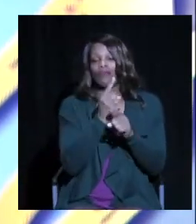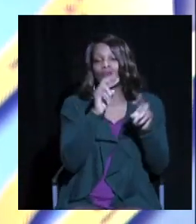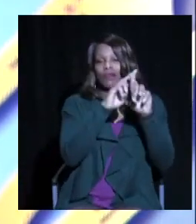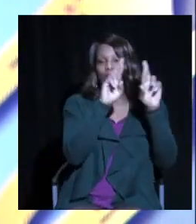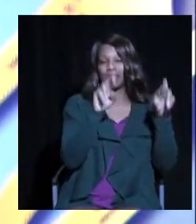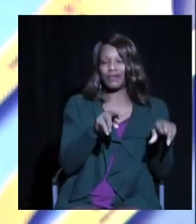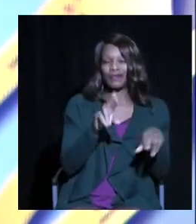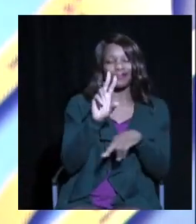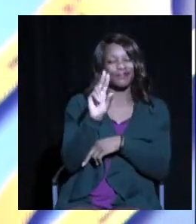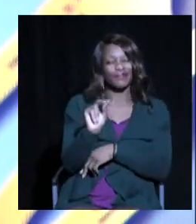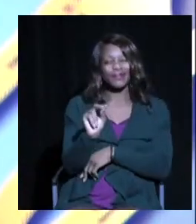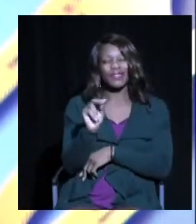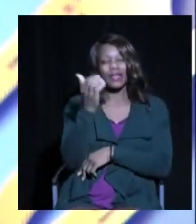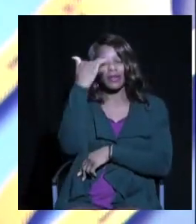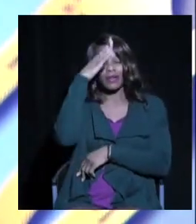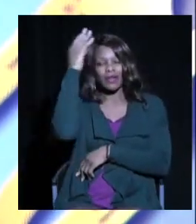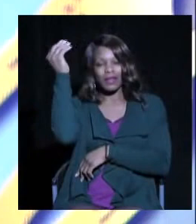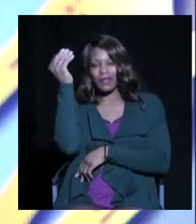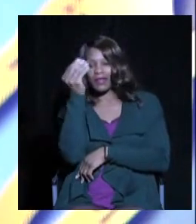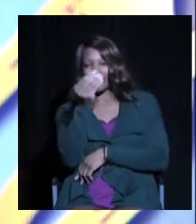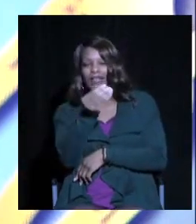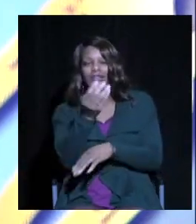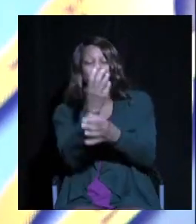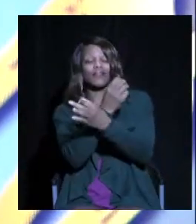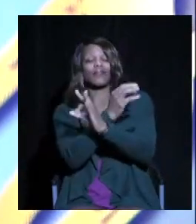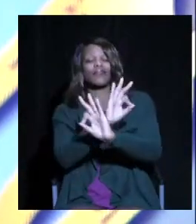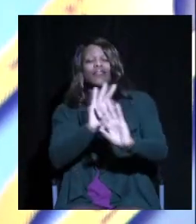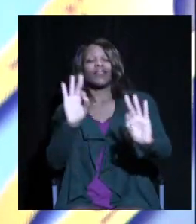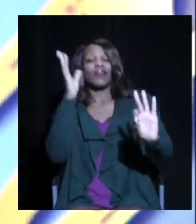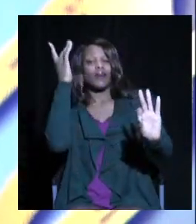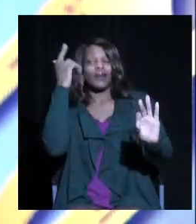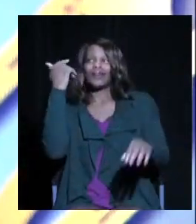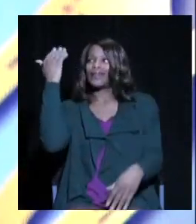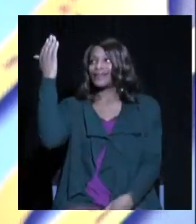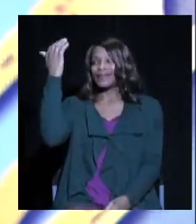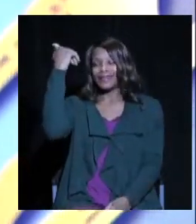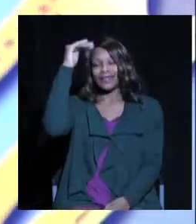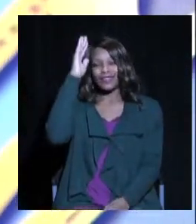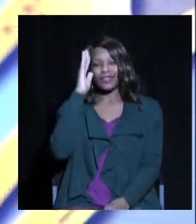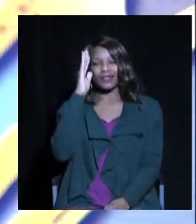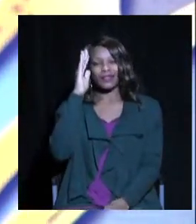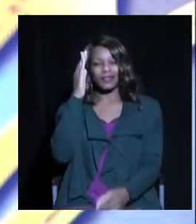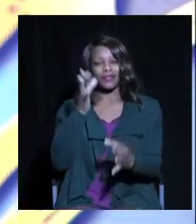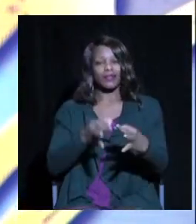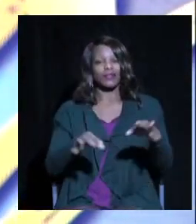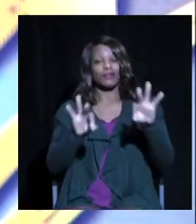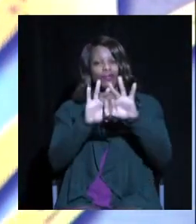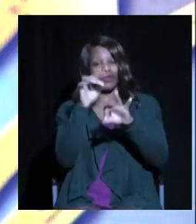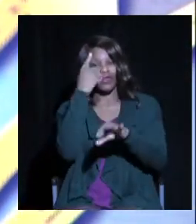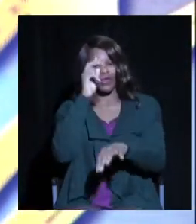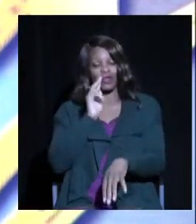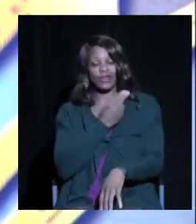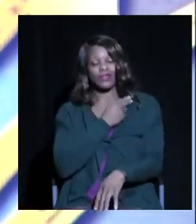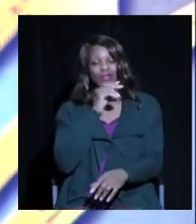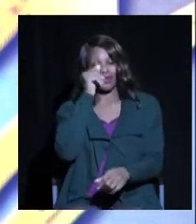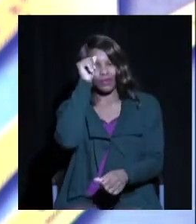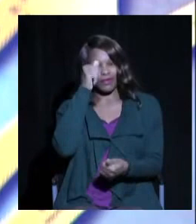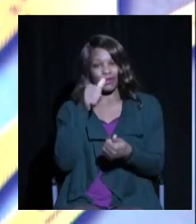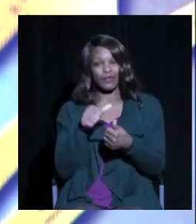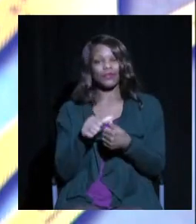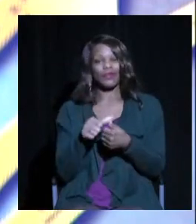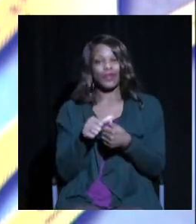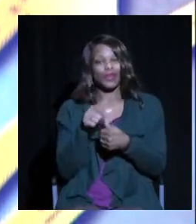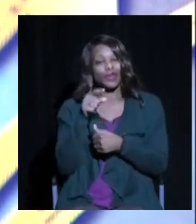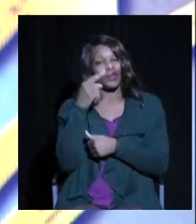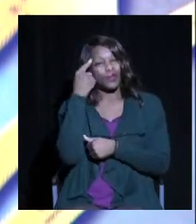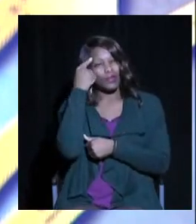freely because he's God. That's important for us to remember. I wonder if you think of yourself as favored by